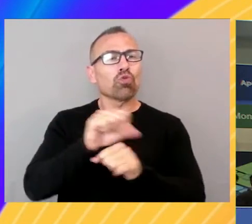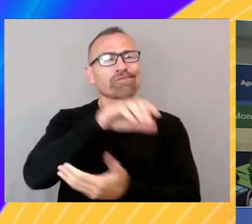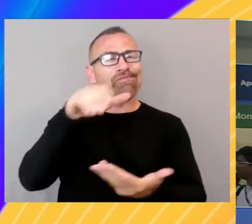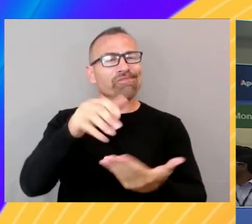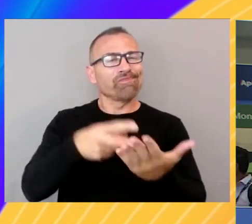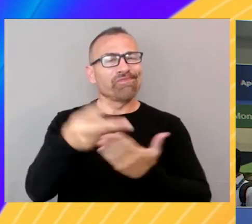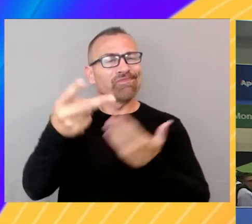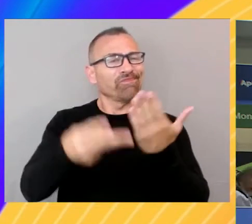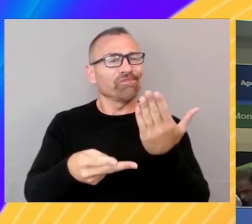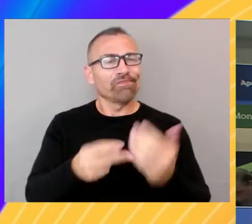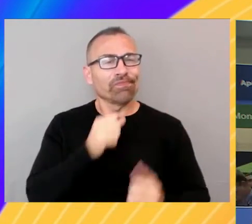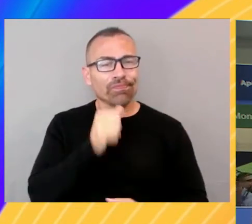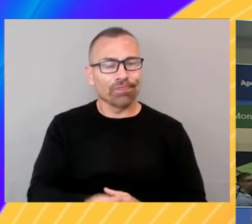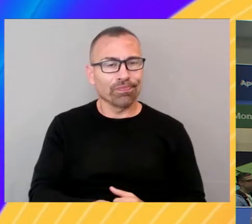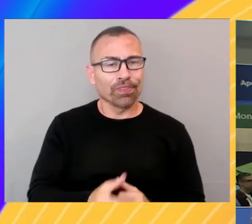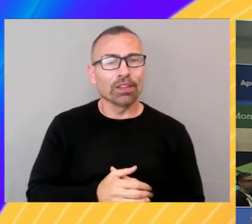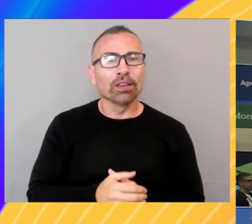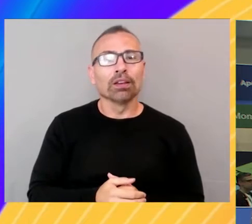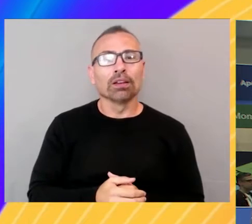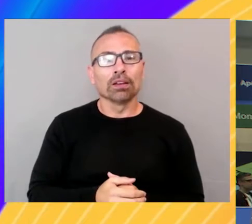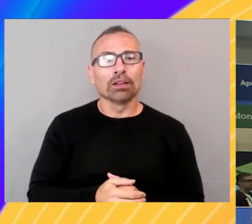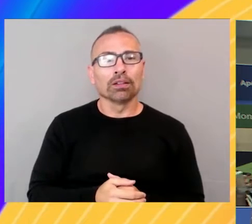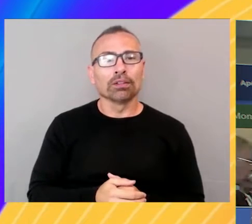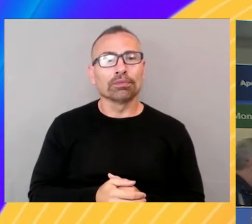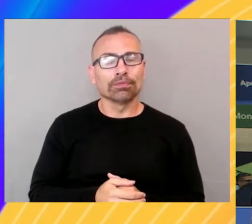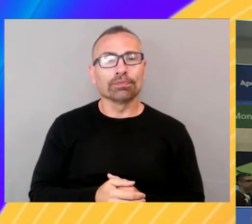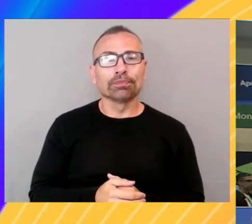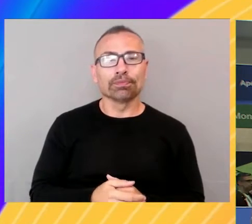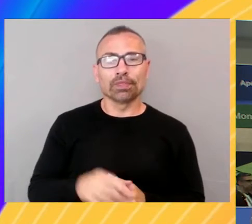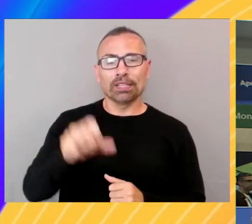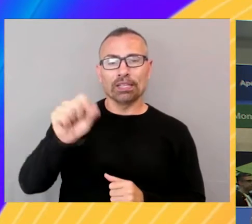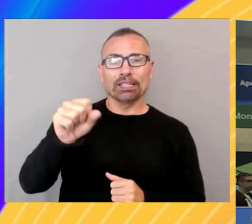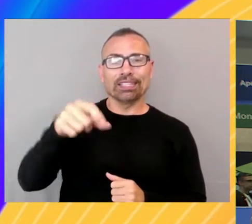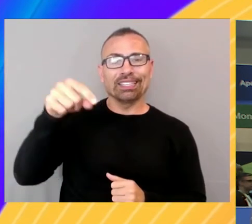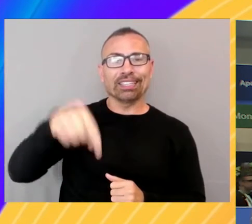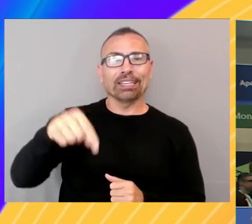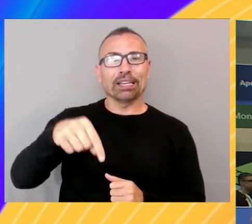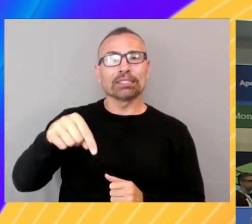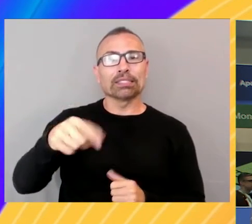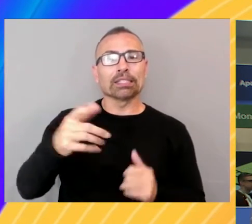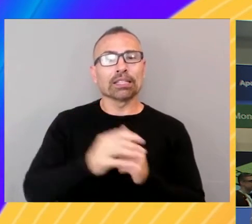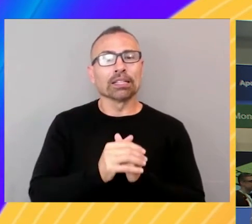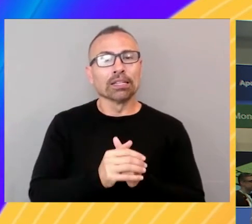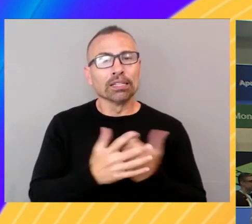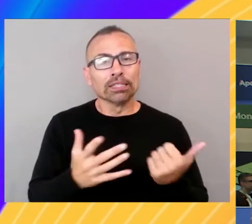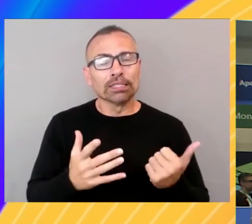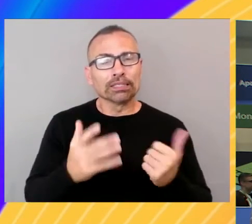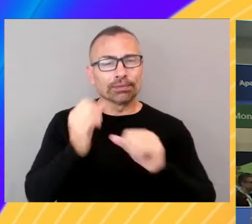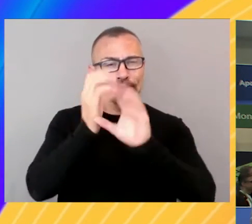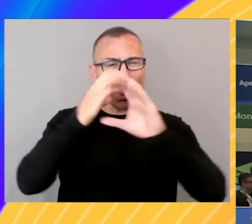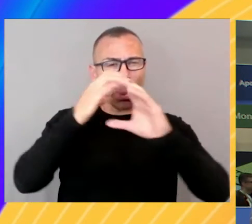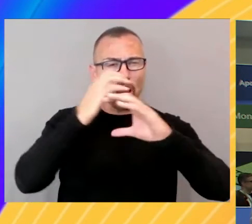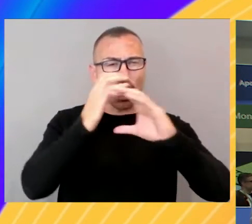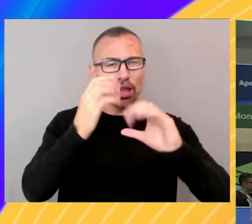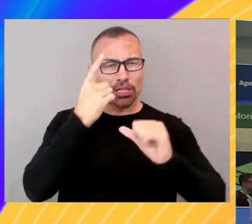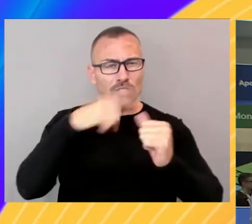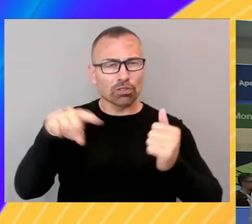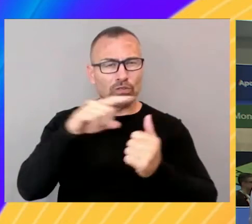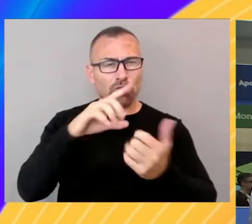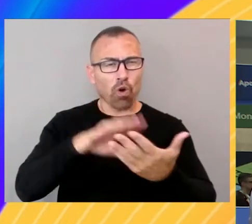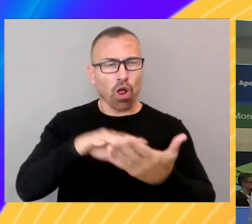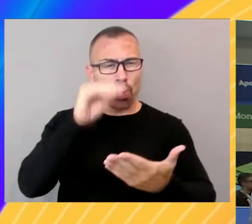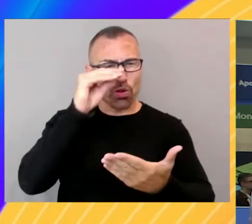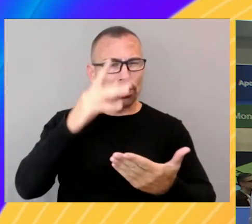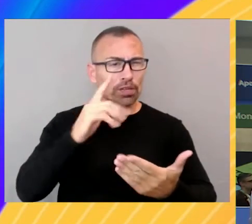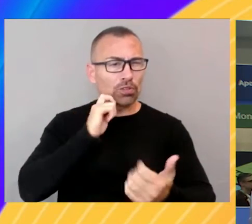uses the custom lens feature of well-architected, which we'll show you how to use it. But it's really cool because our customers, they can even take